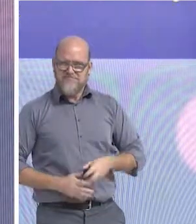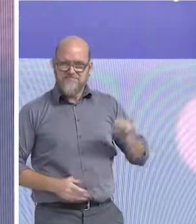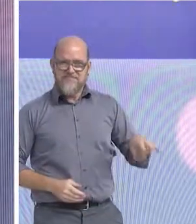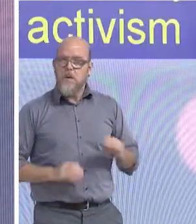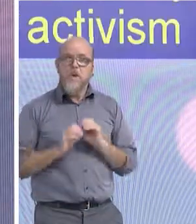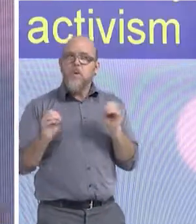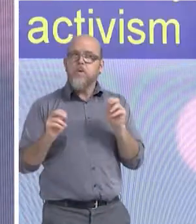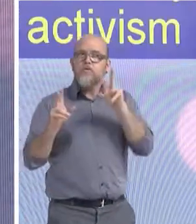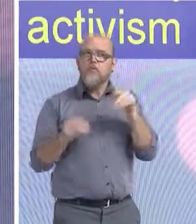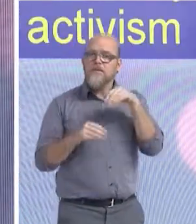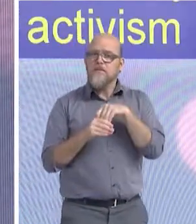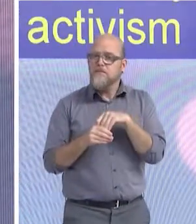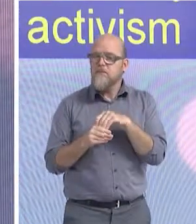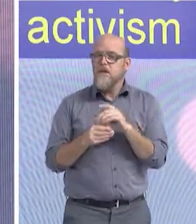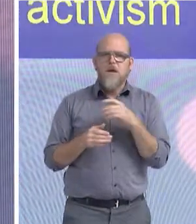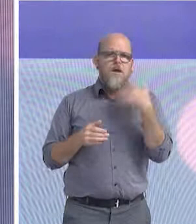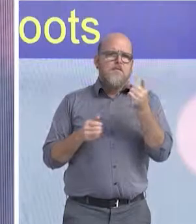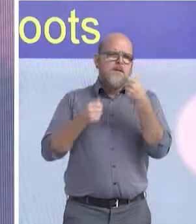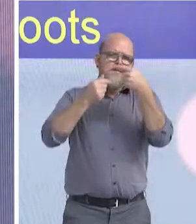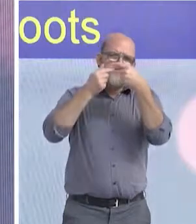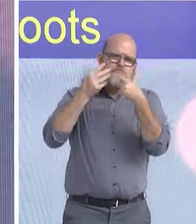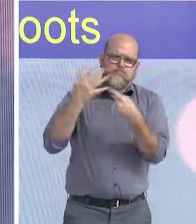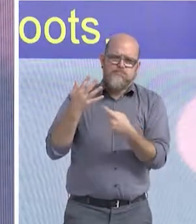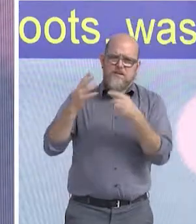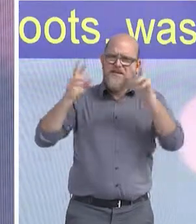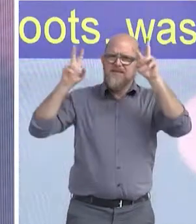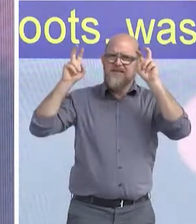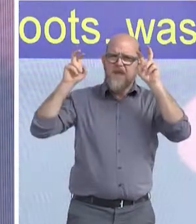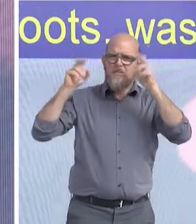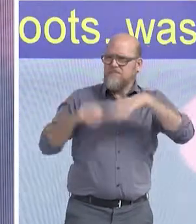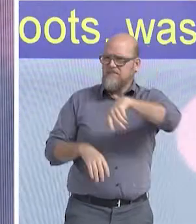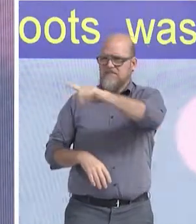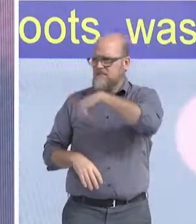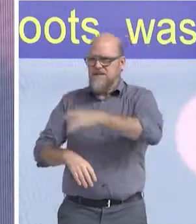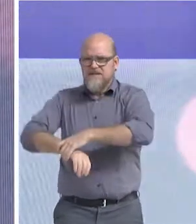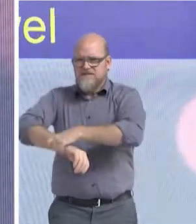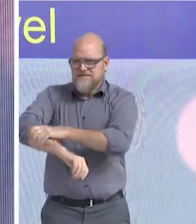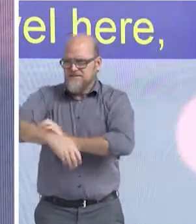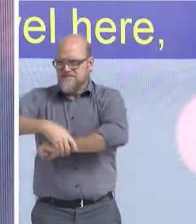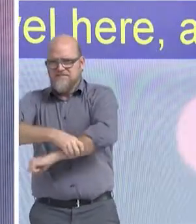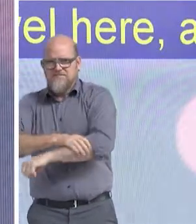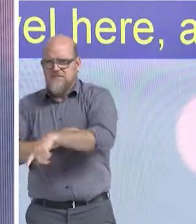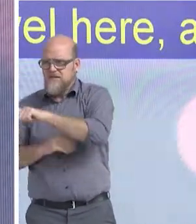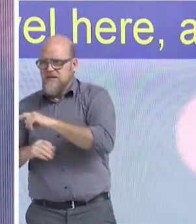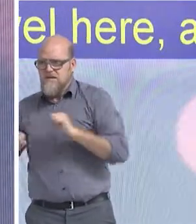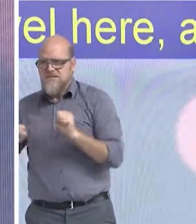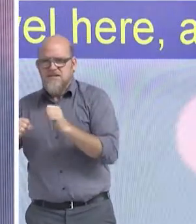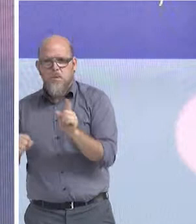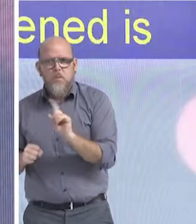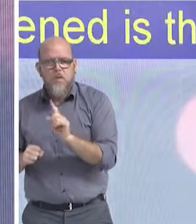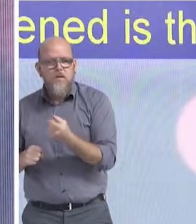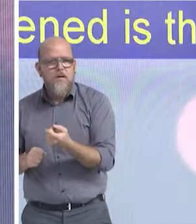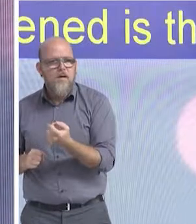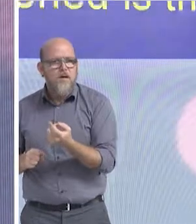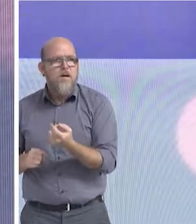at grassroots, was generated at the level here. And what has happened is that a generation of young people, and I think